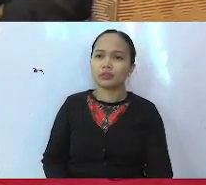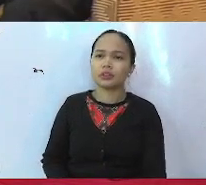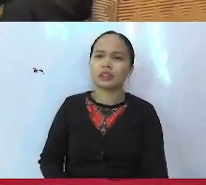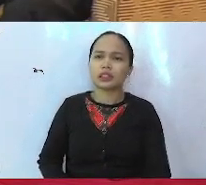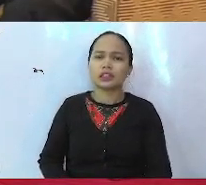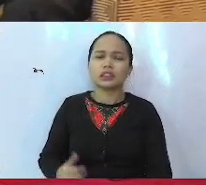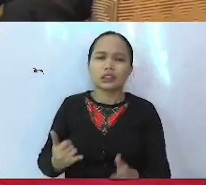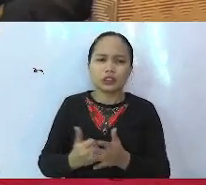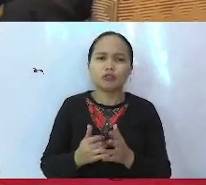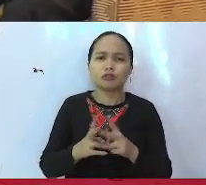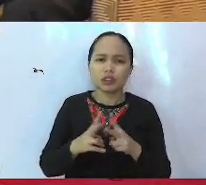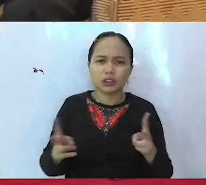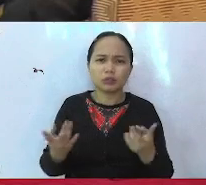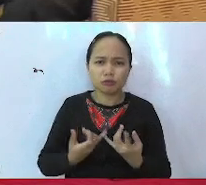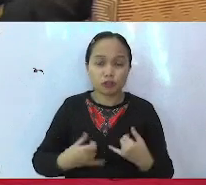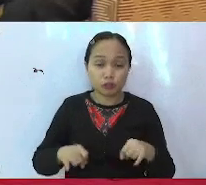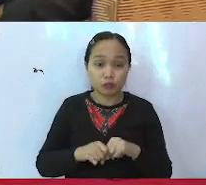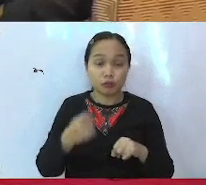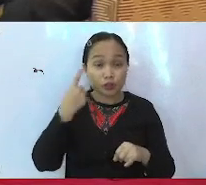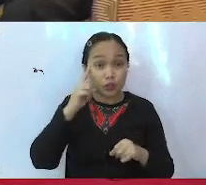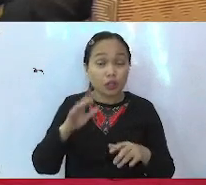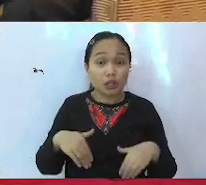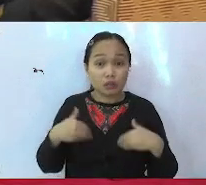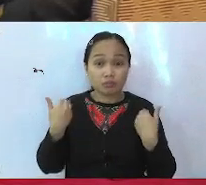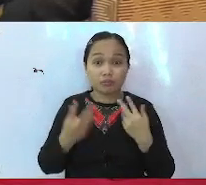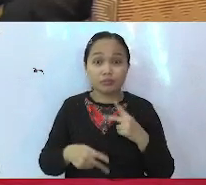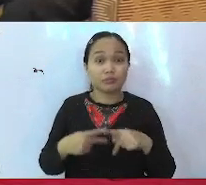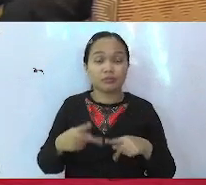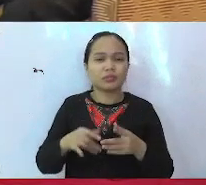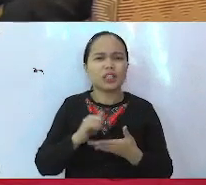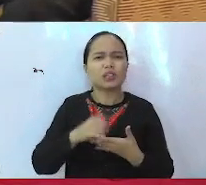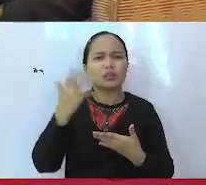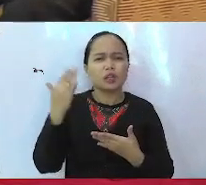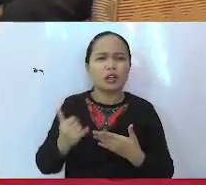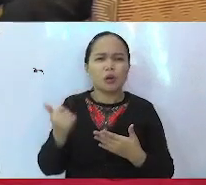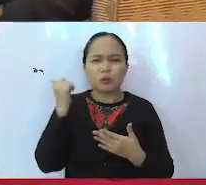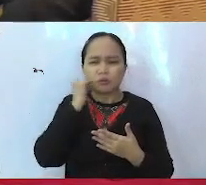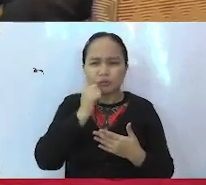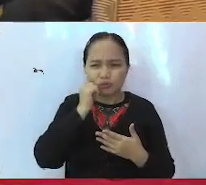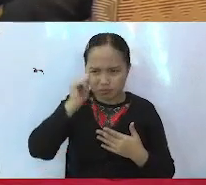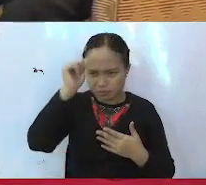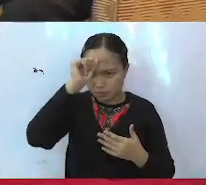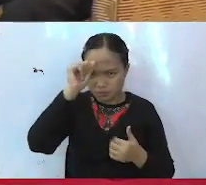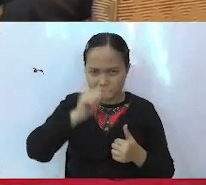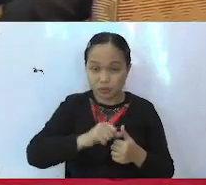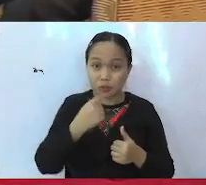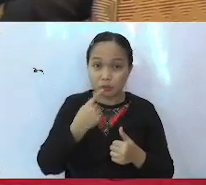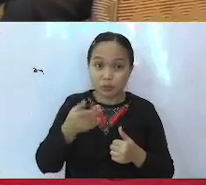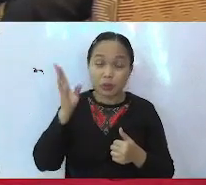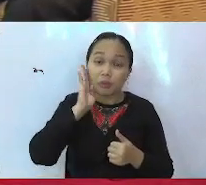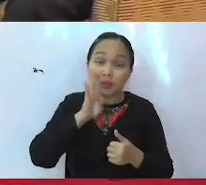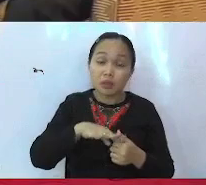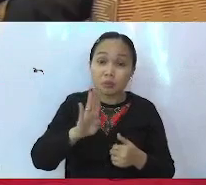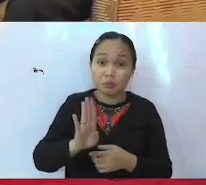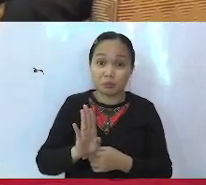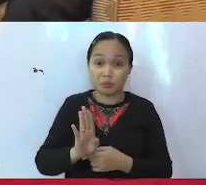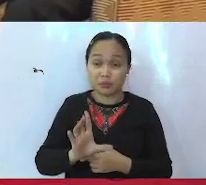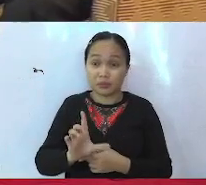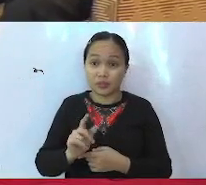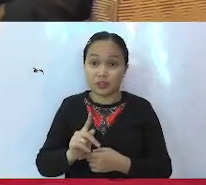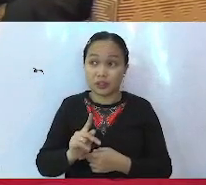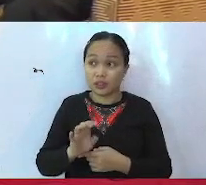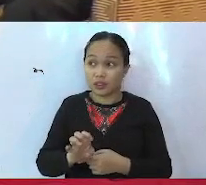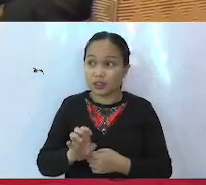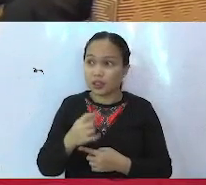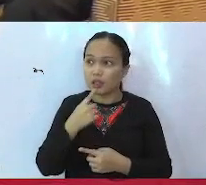for these young people to hear that from you, sir. That's why you always put that in mind, what Brother Blake here told you and gives